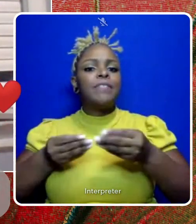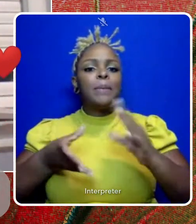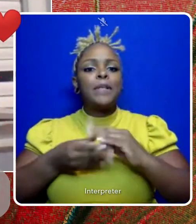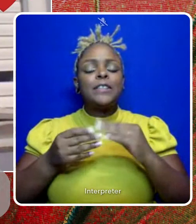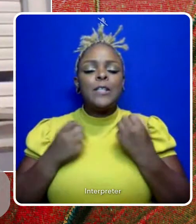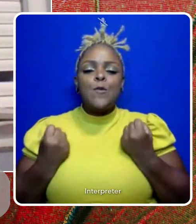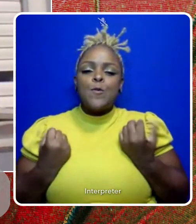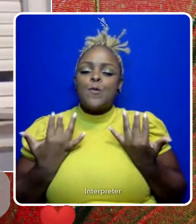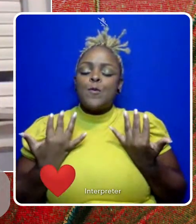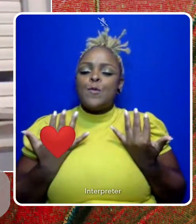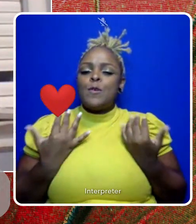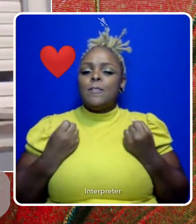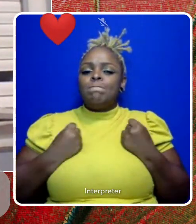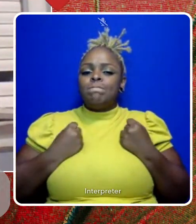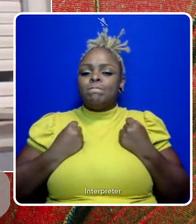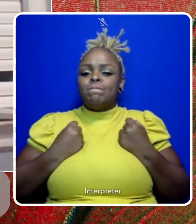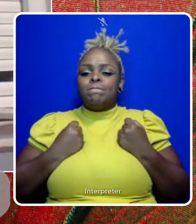She doesn't.